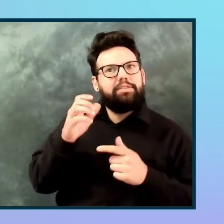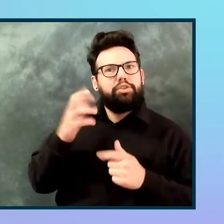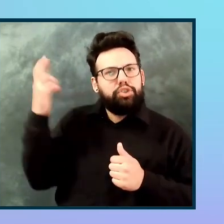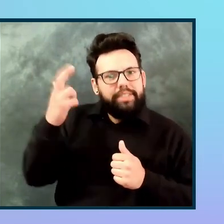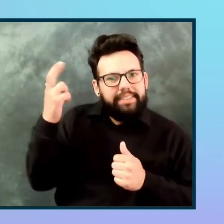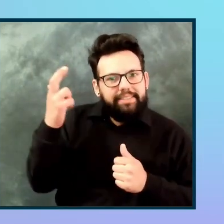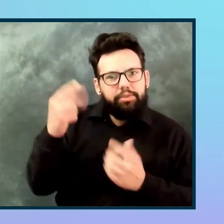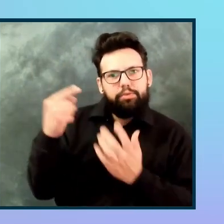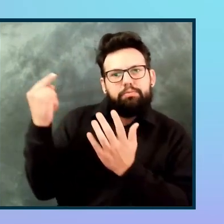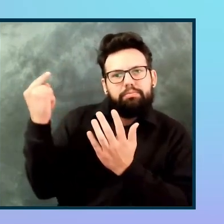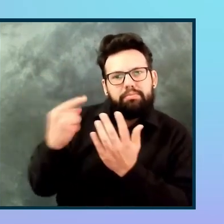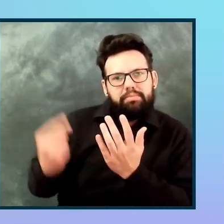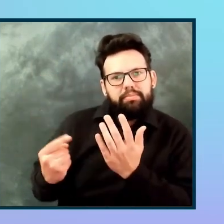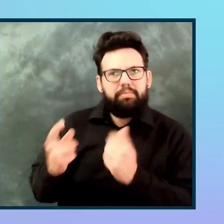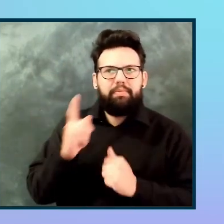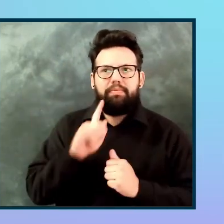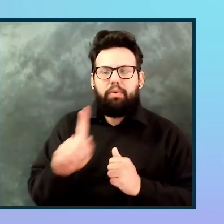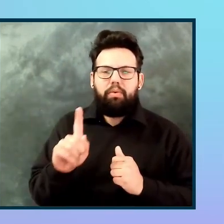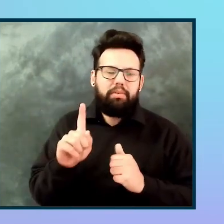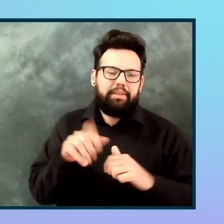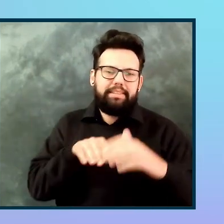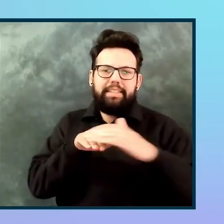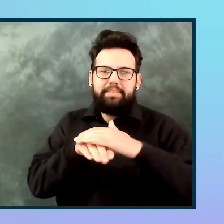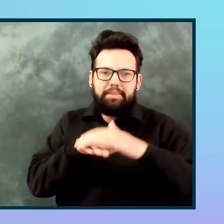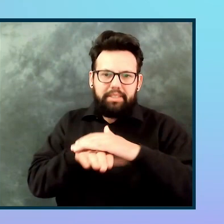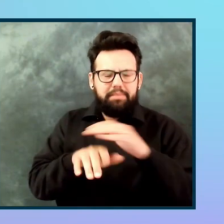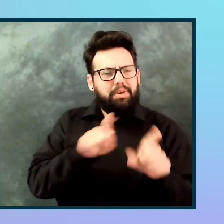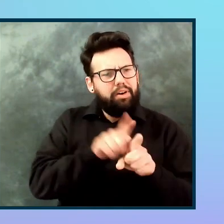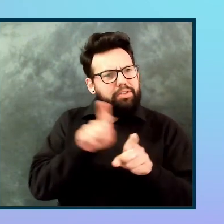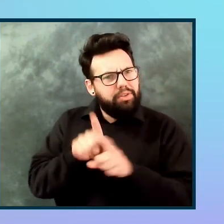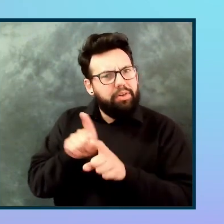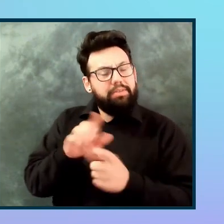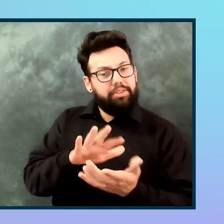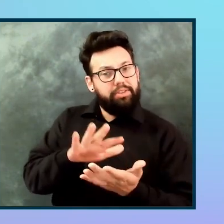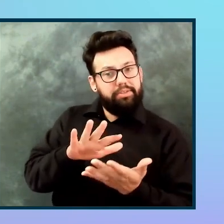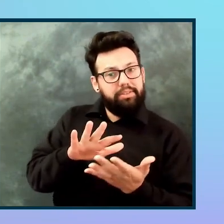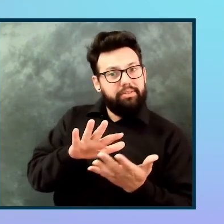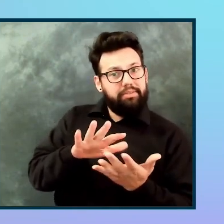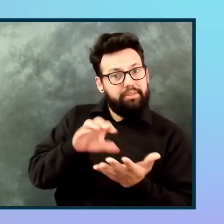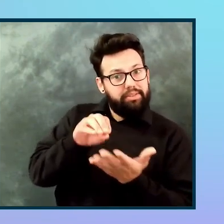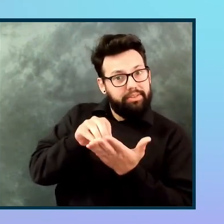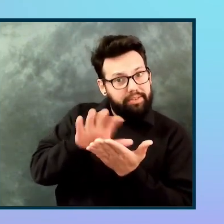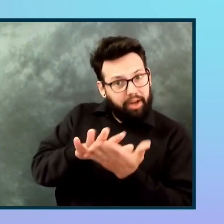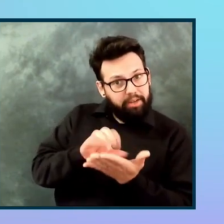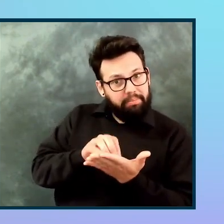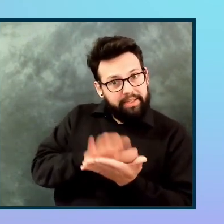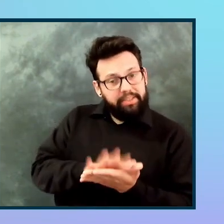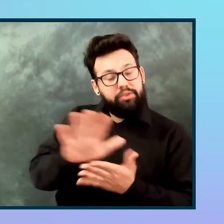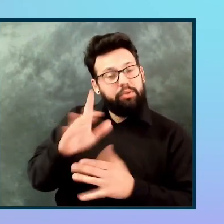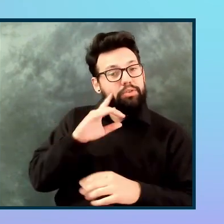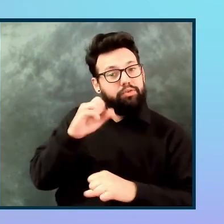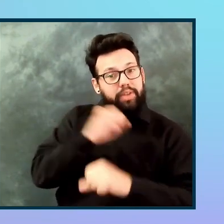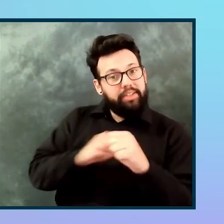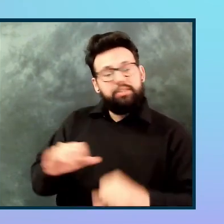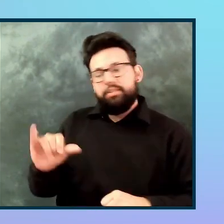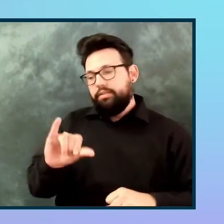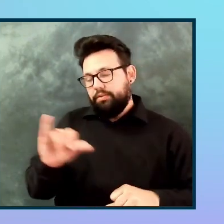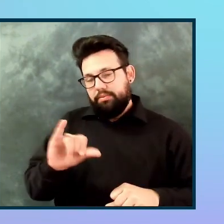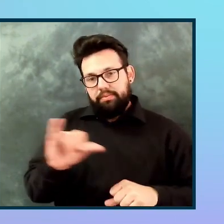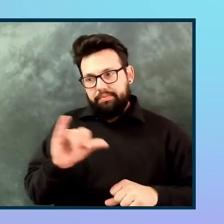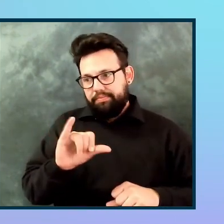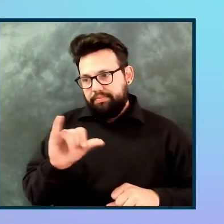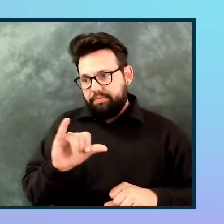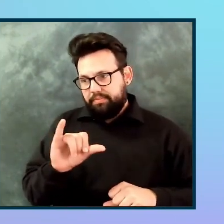accessibility, really maybe even documenting the strategy and sharing it. So making a case for accessibility really with